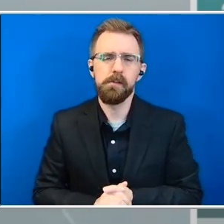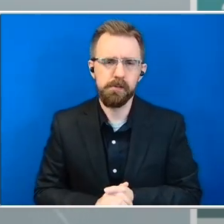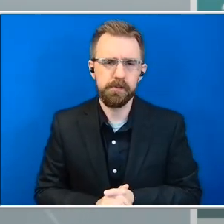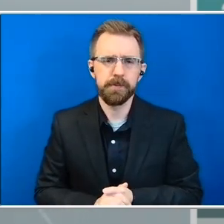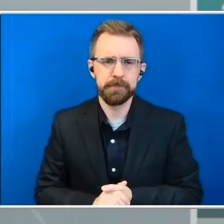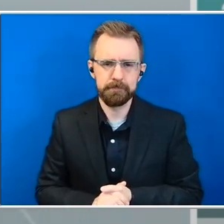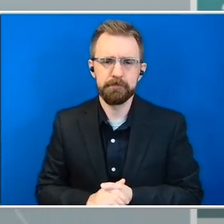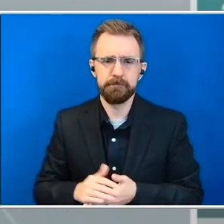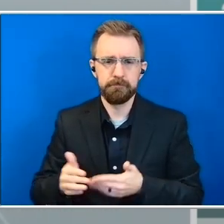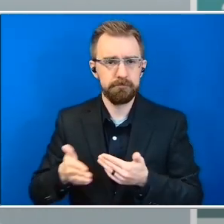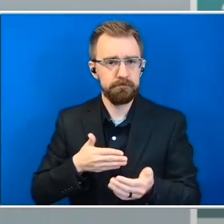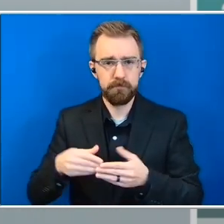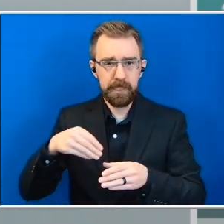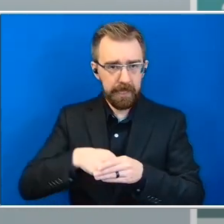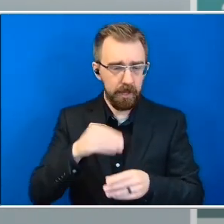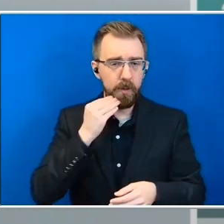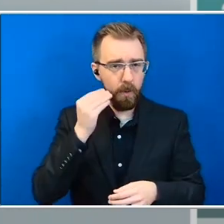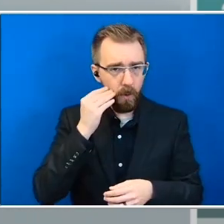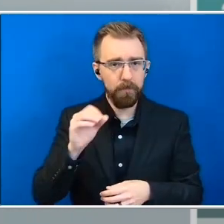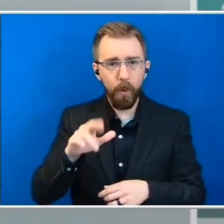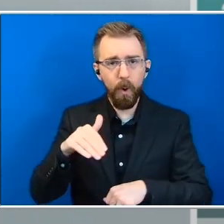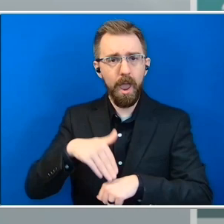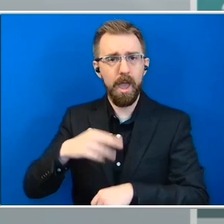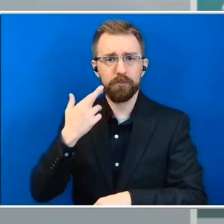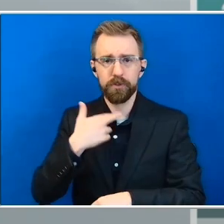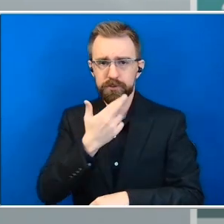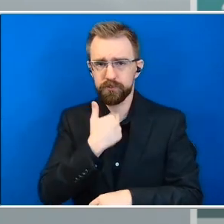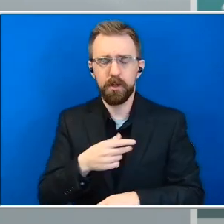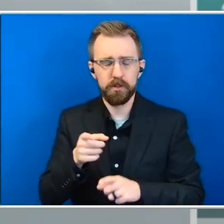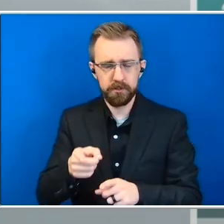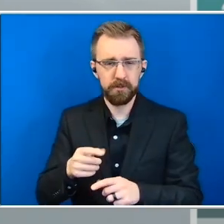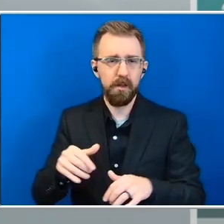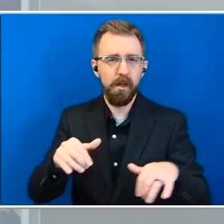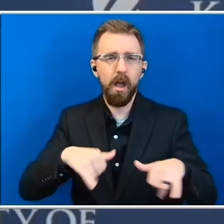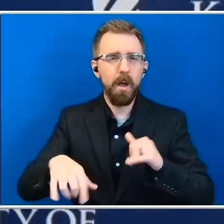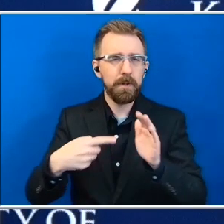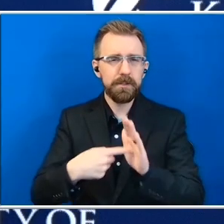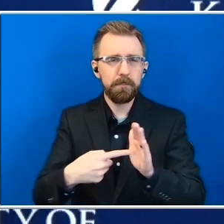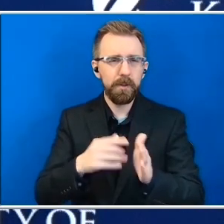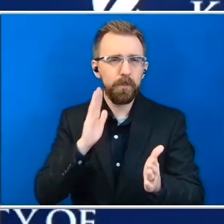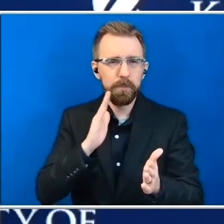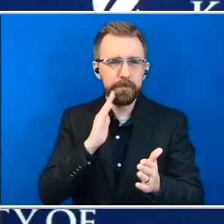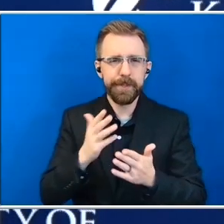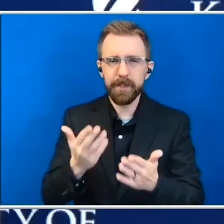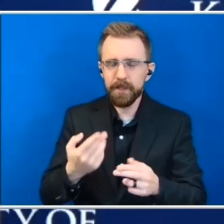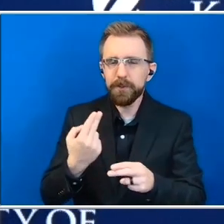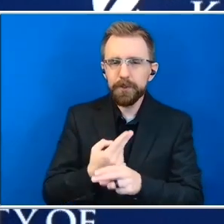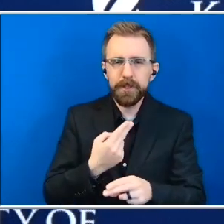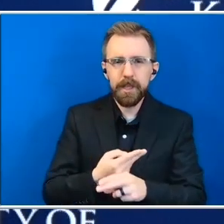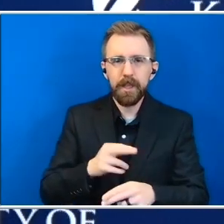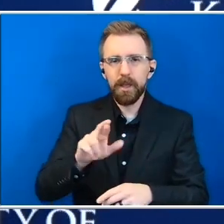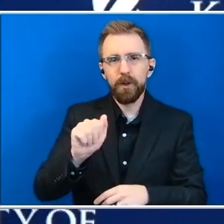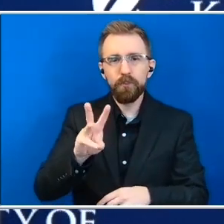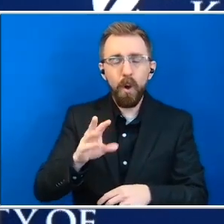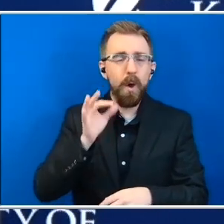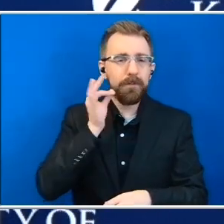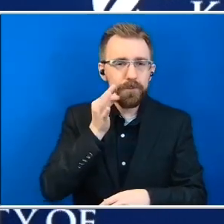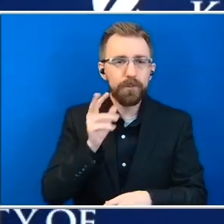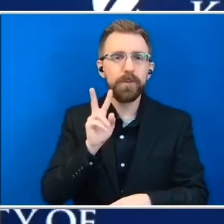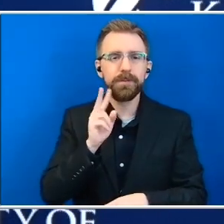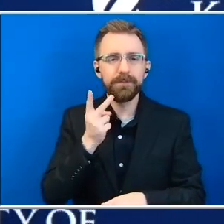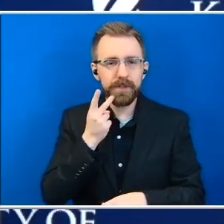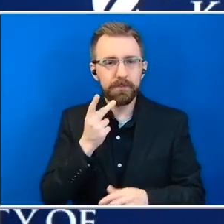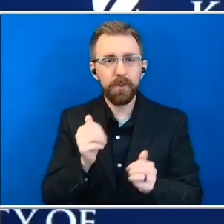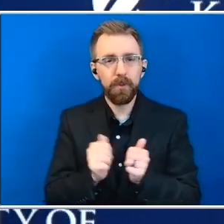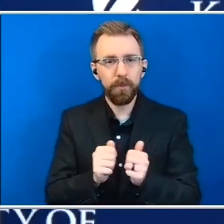home or at a restaurant. A common example would be using cutting raw fruits and vegetables with